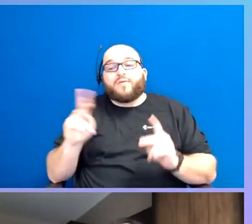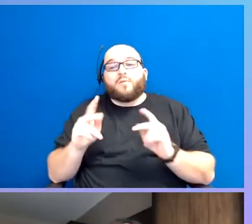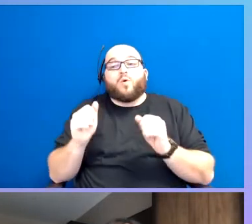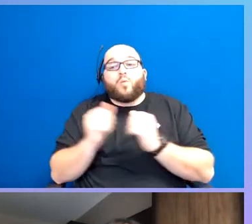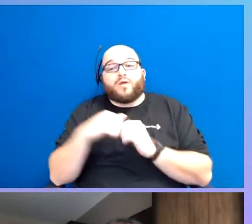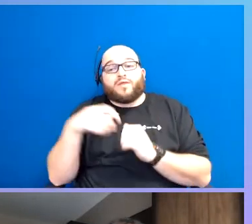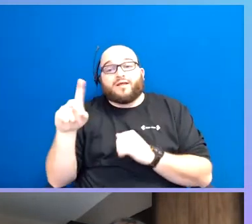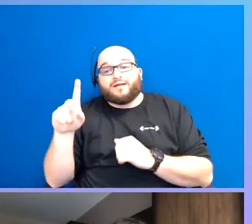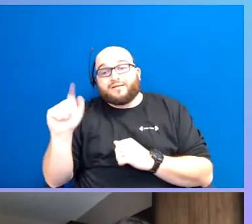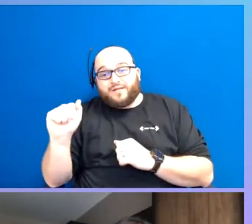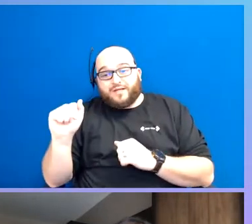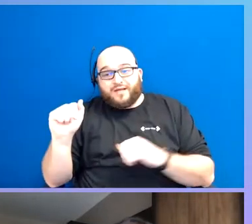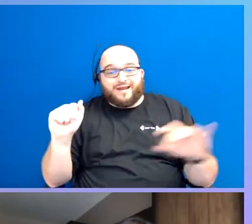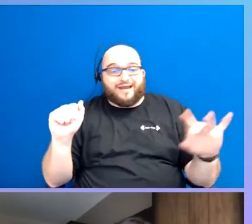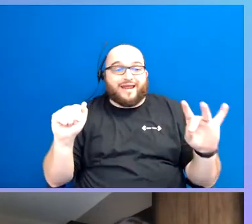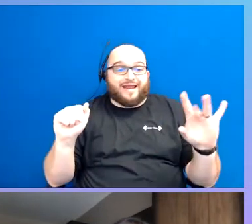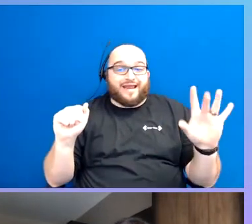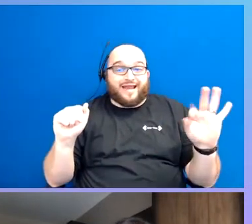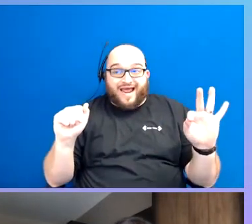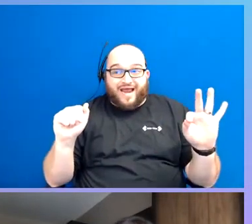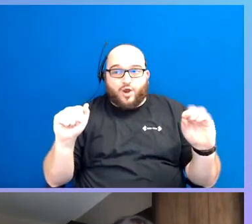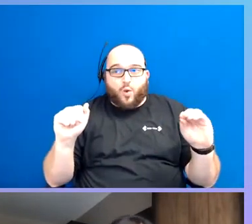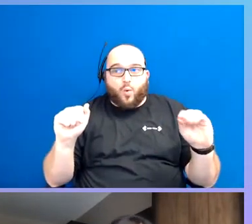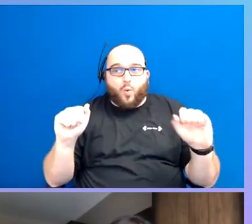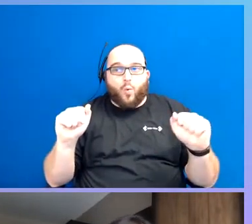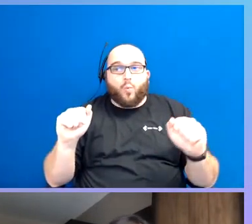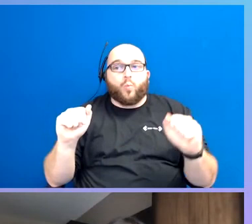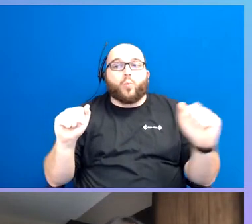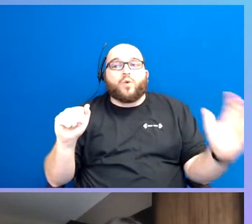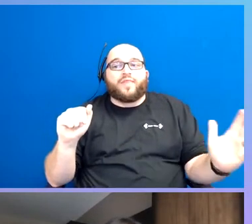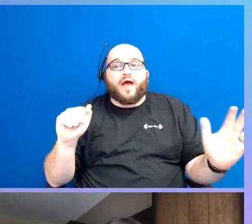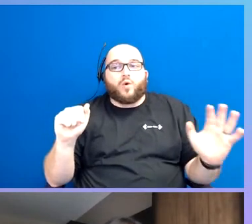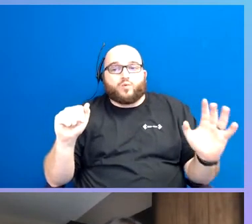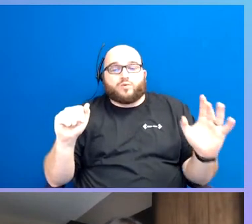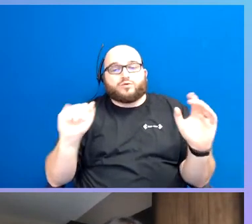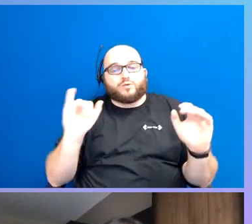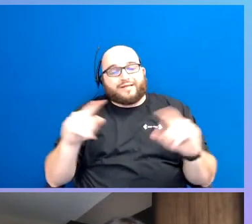and 89% of guests without a disability.